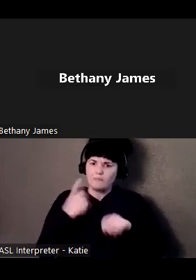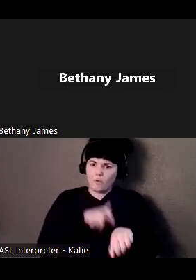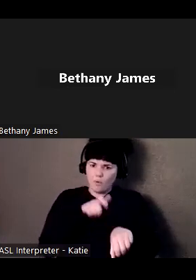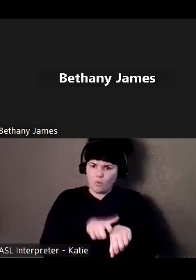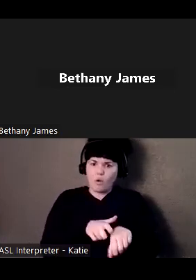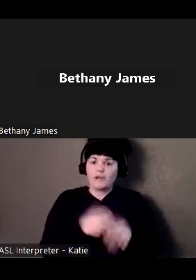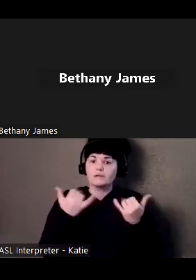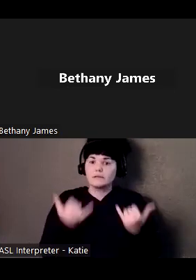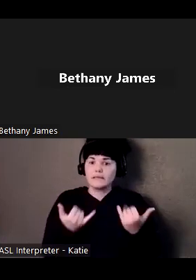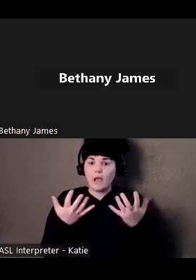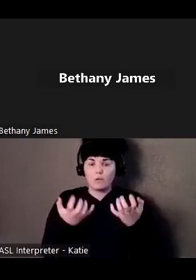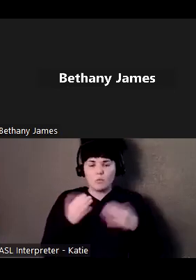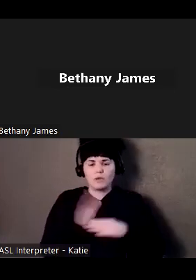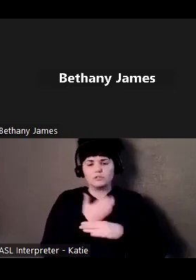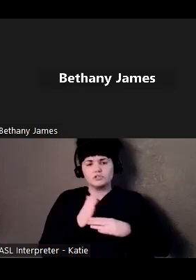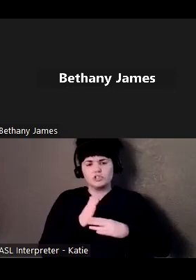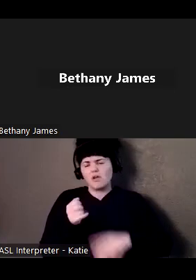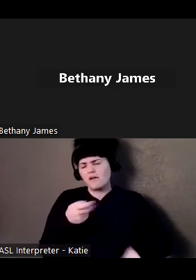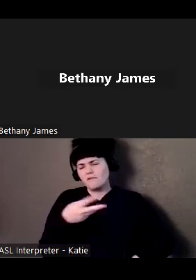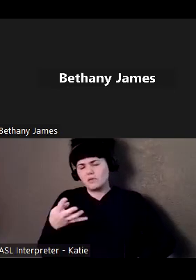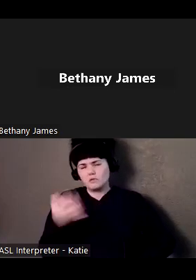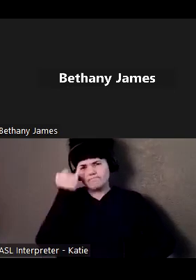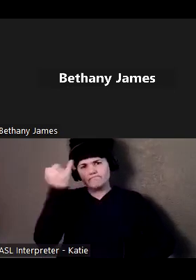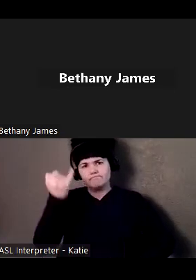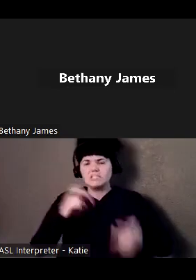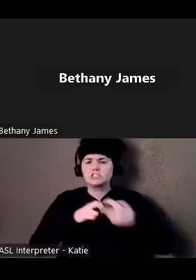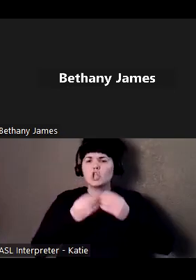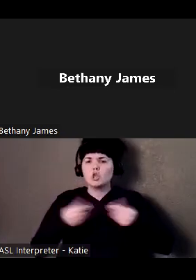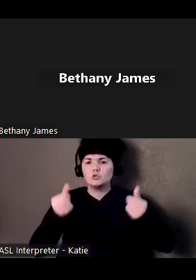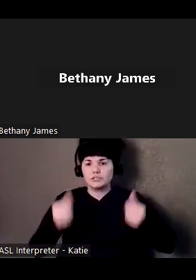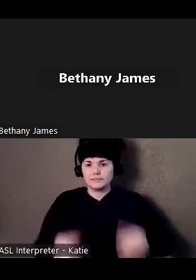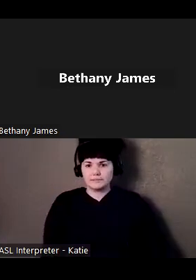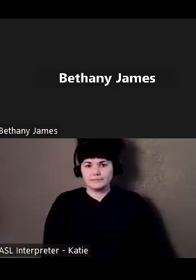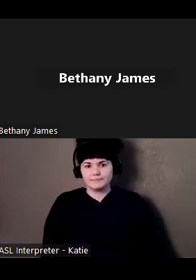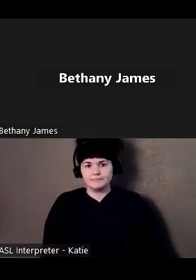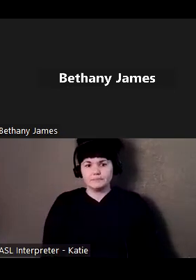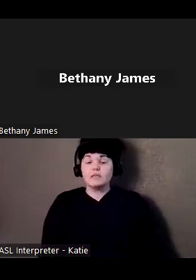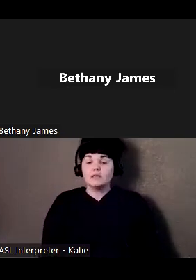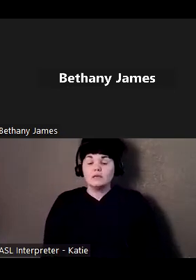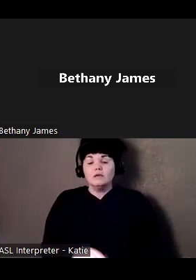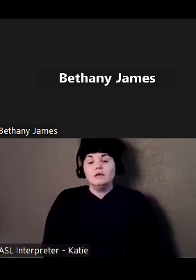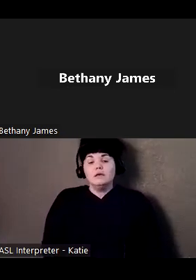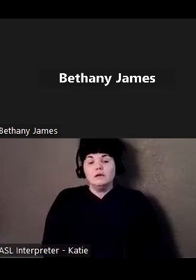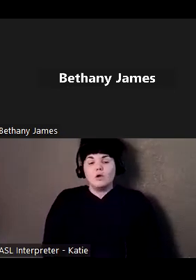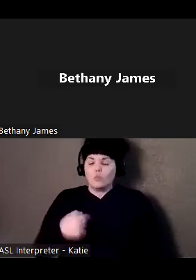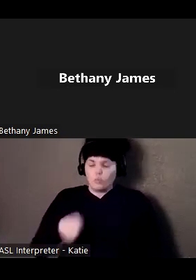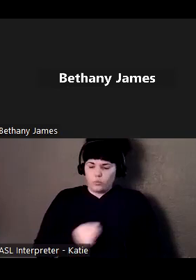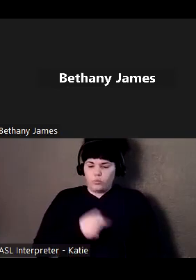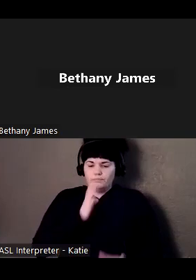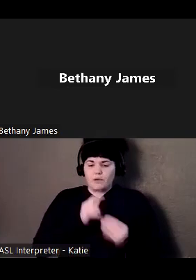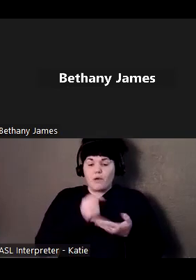few suggested solutions, especially I know we've talked a lot about therapy, but bringing this more to what can we